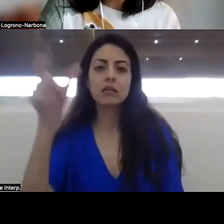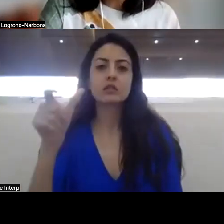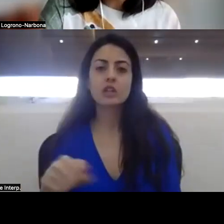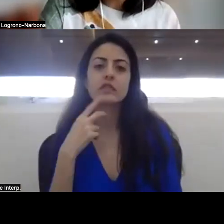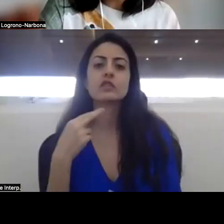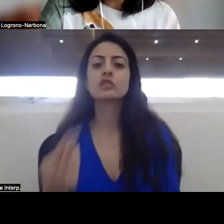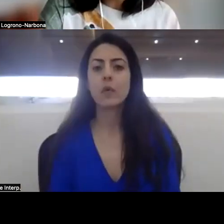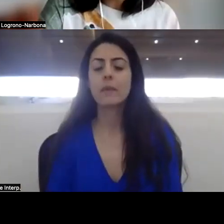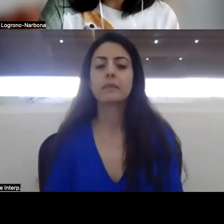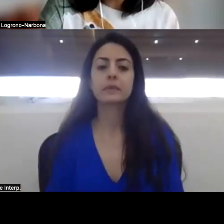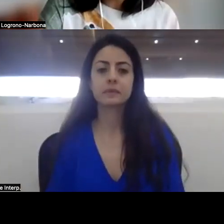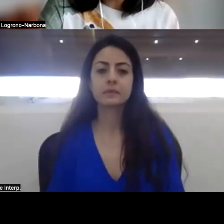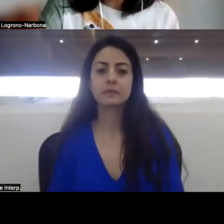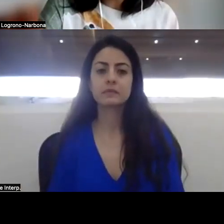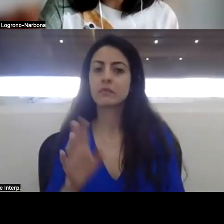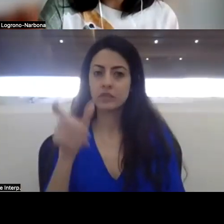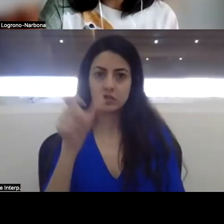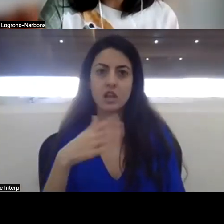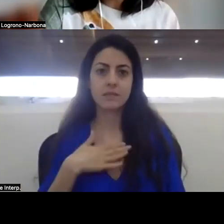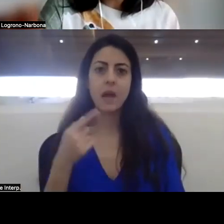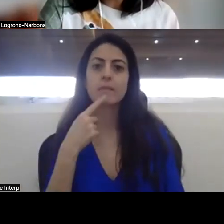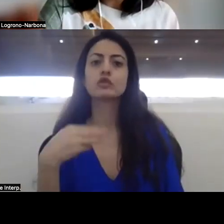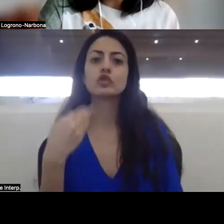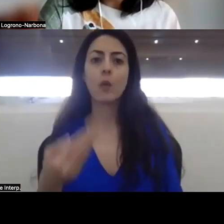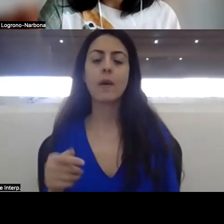answer to that would be welcome.